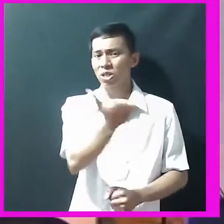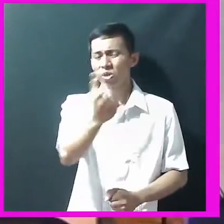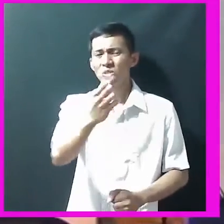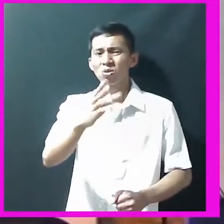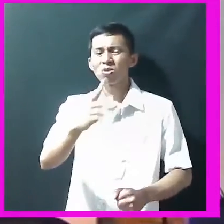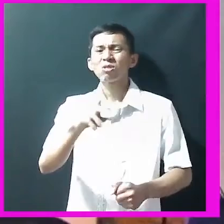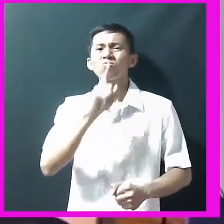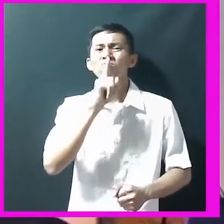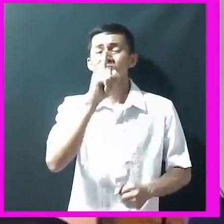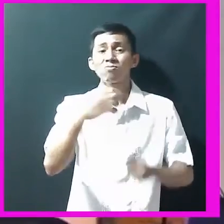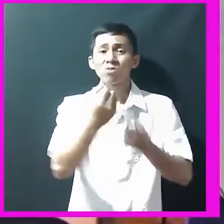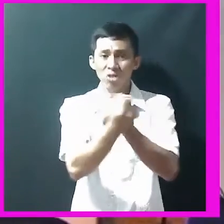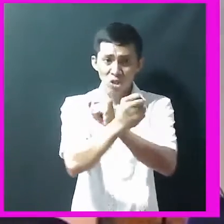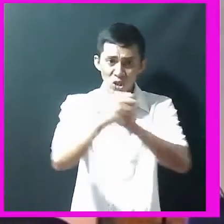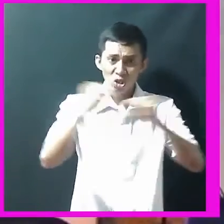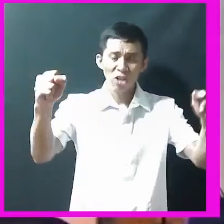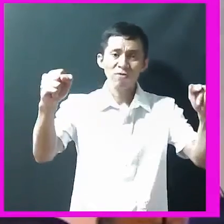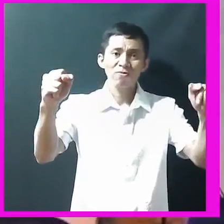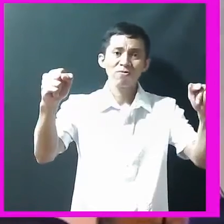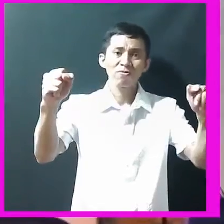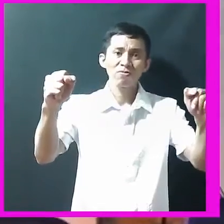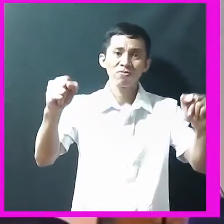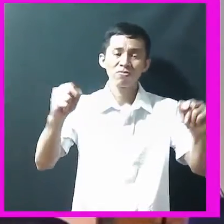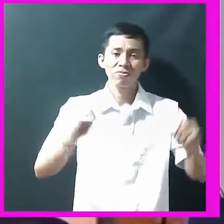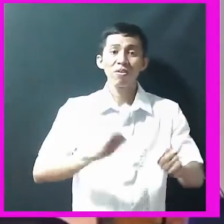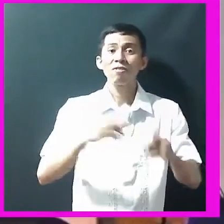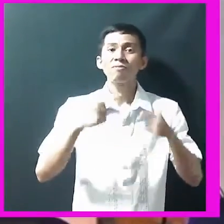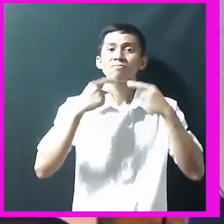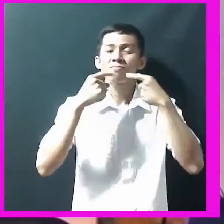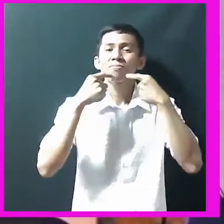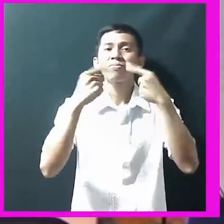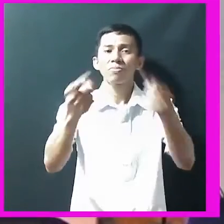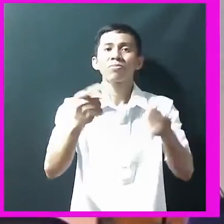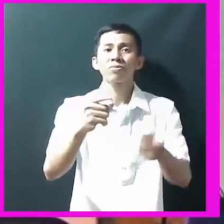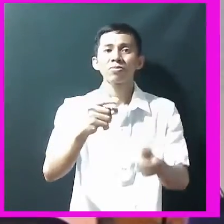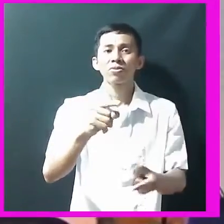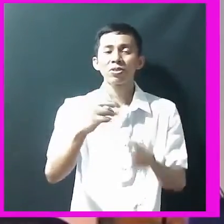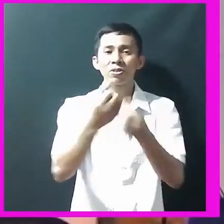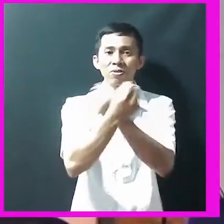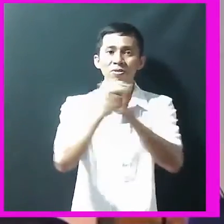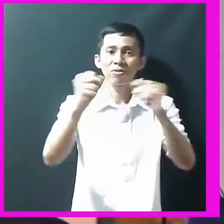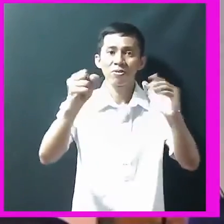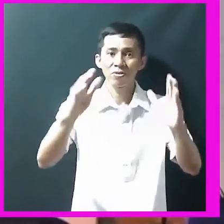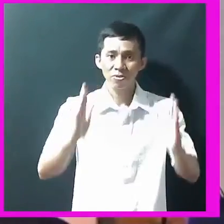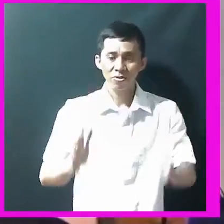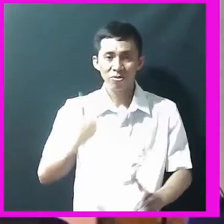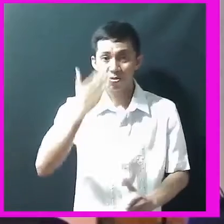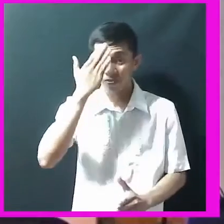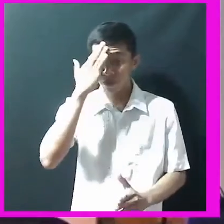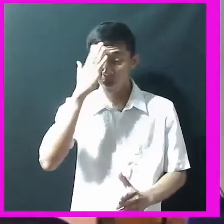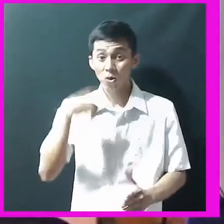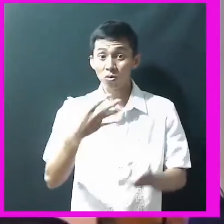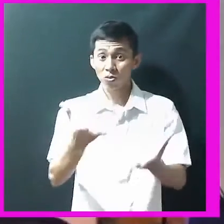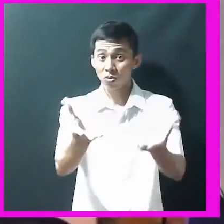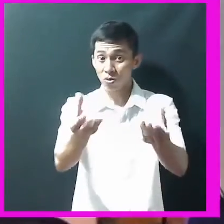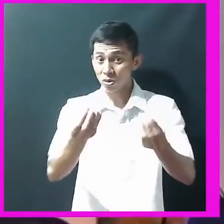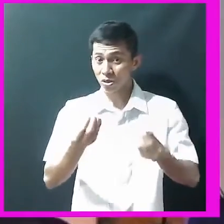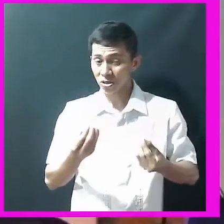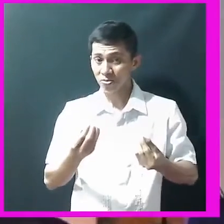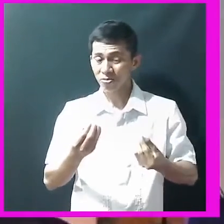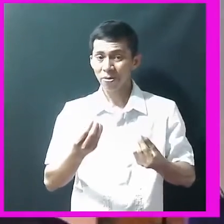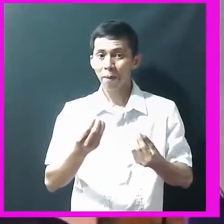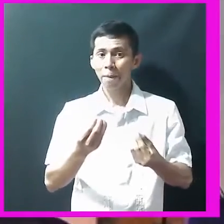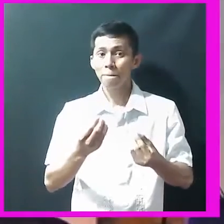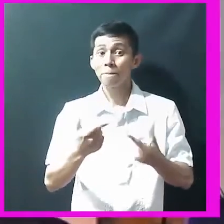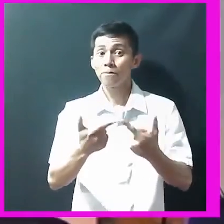be saved. Can I say that your salvation that you know, salvation nga imuha nakuha, salvation nga